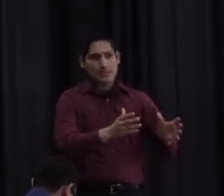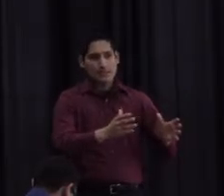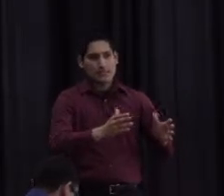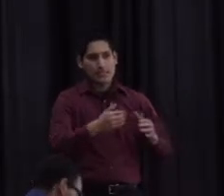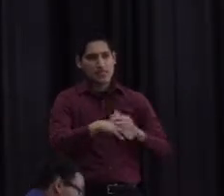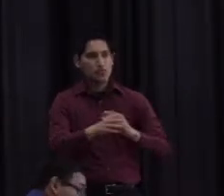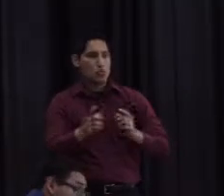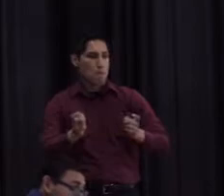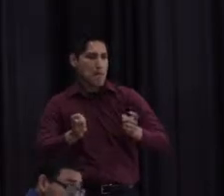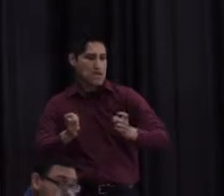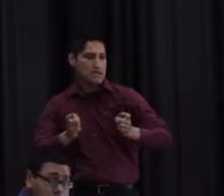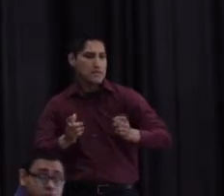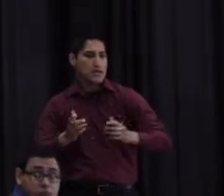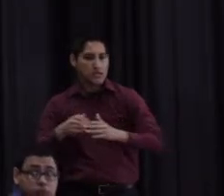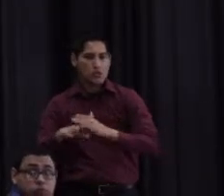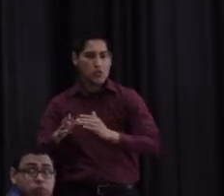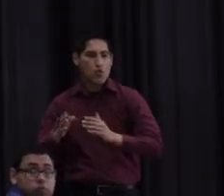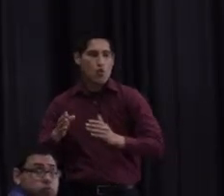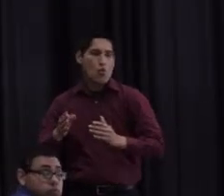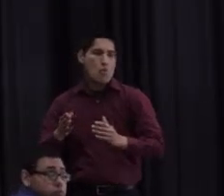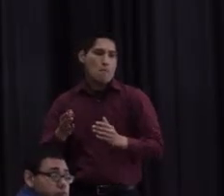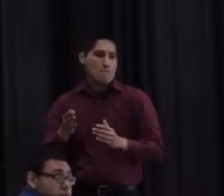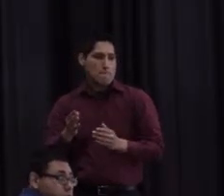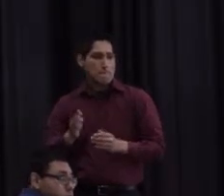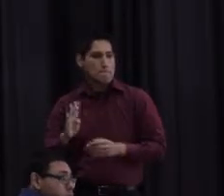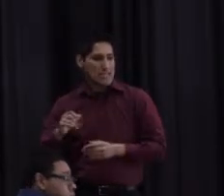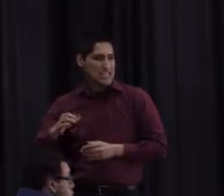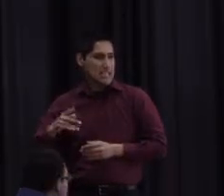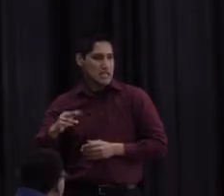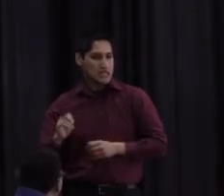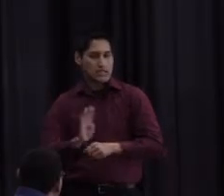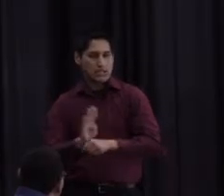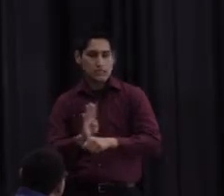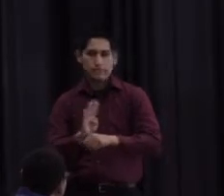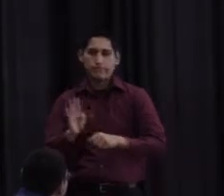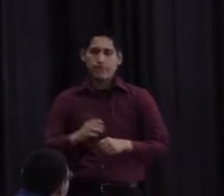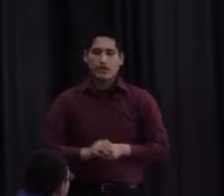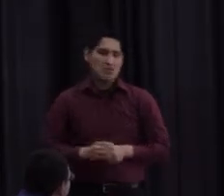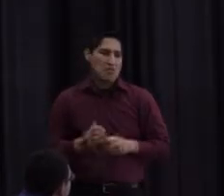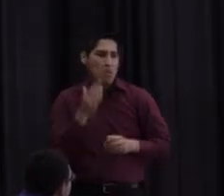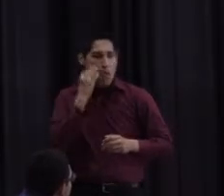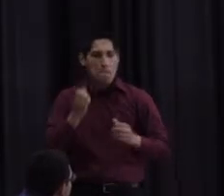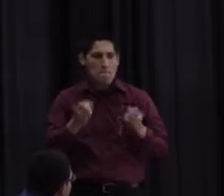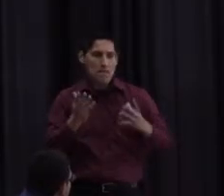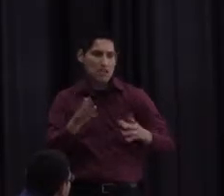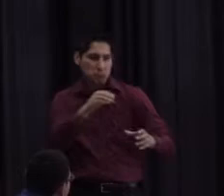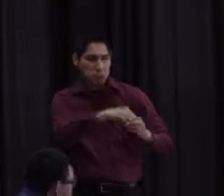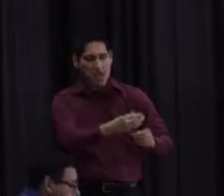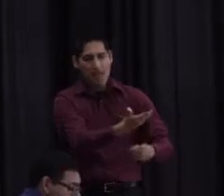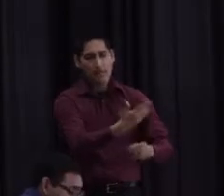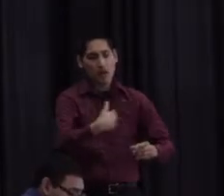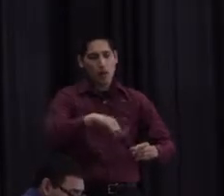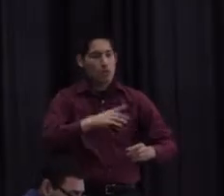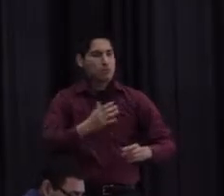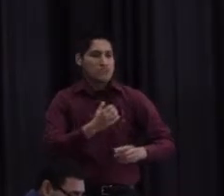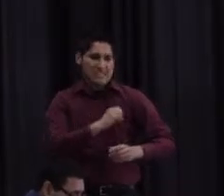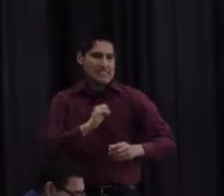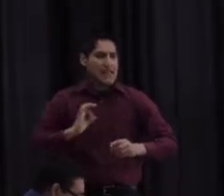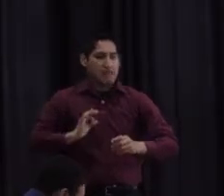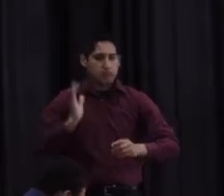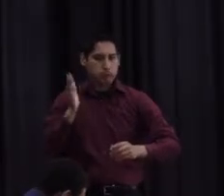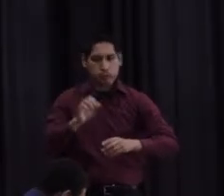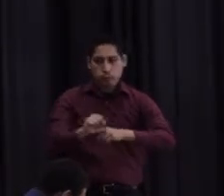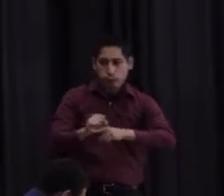to Management and Intro to Marketing. A lot of our degree programs take those courses. We're going to train our faculty